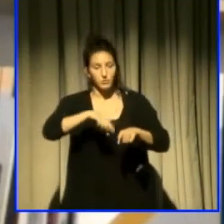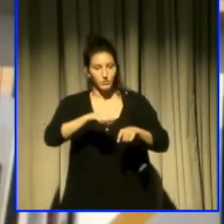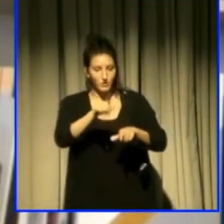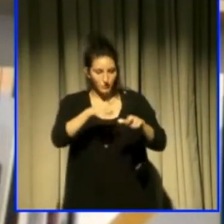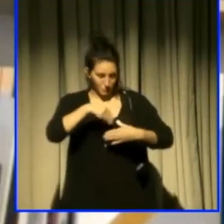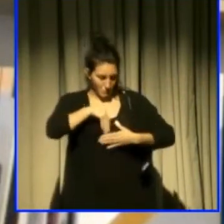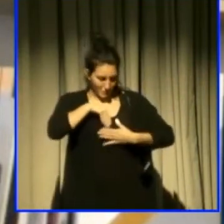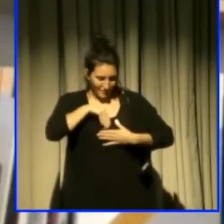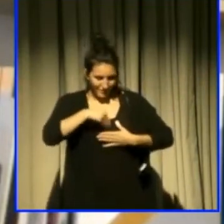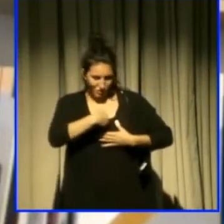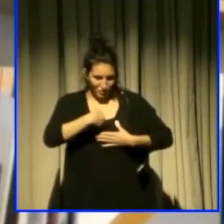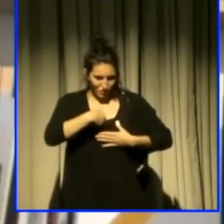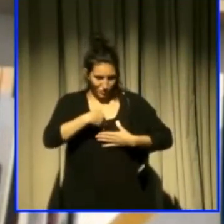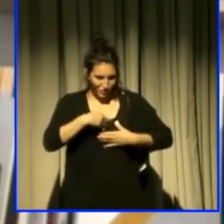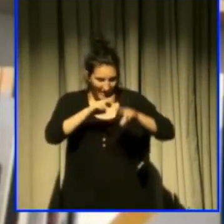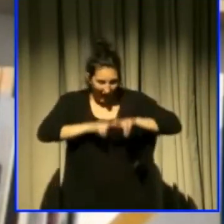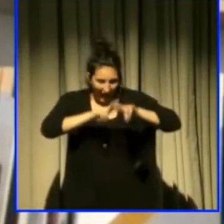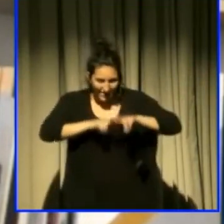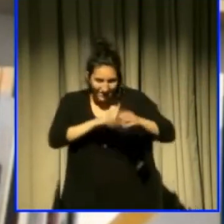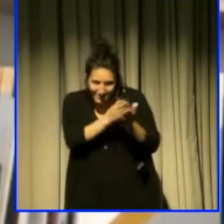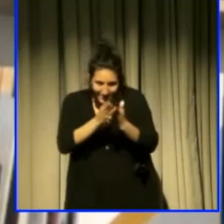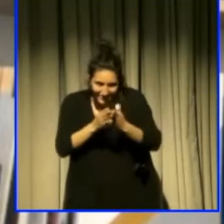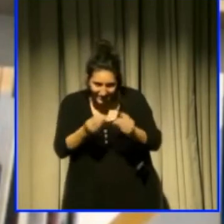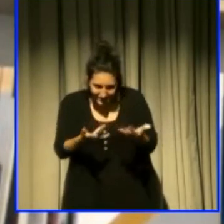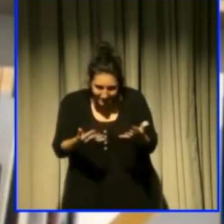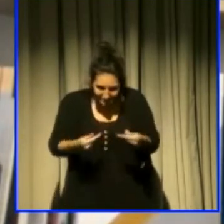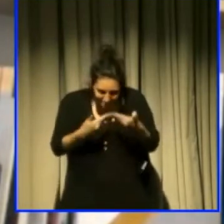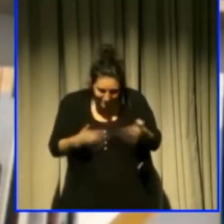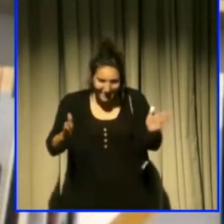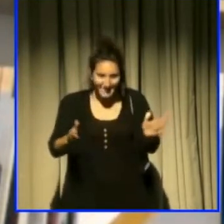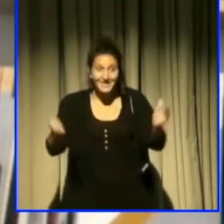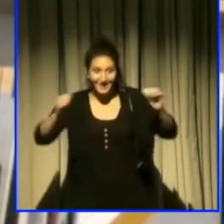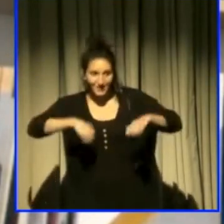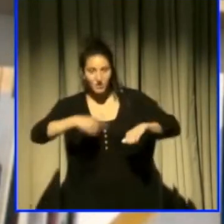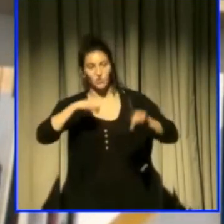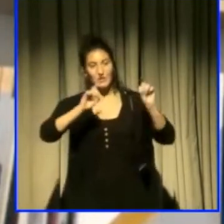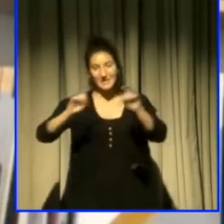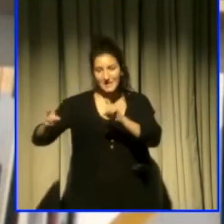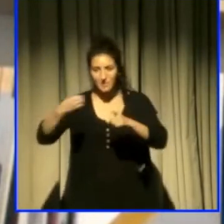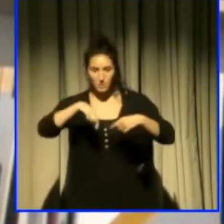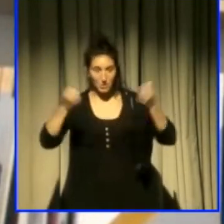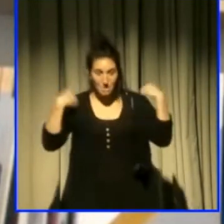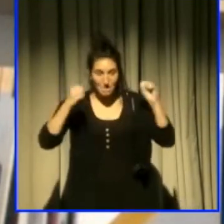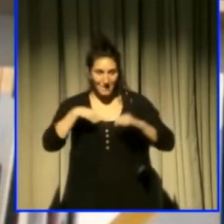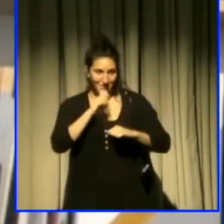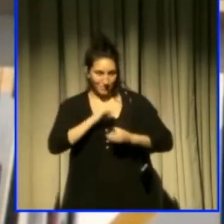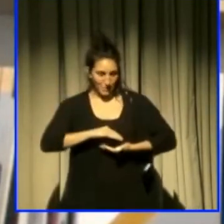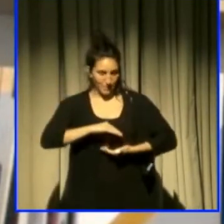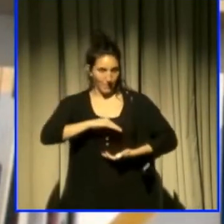you some tips and tricks on how to train the trend watching skills. You don't have to become like a fully